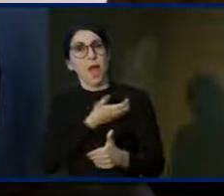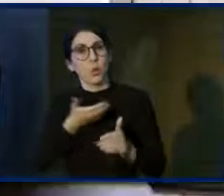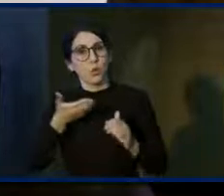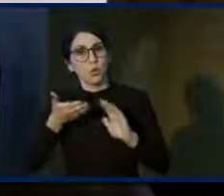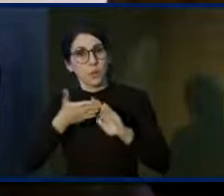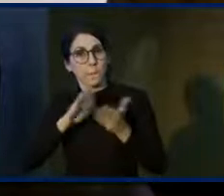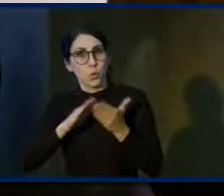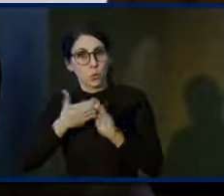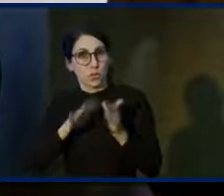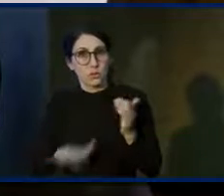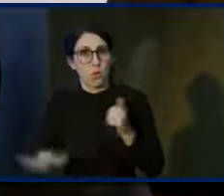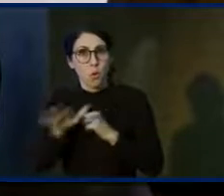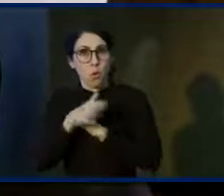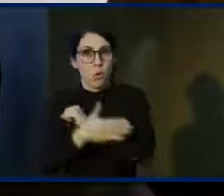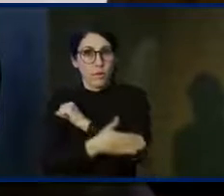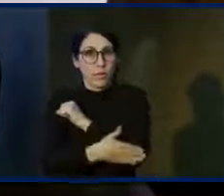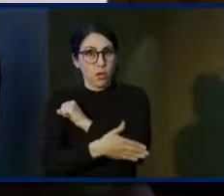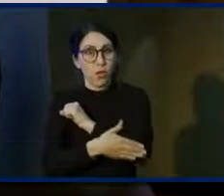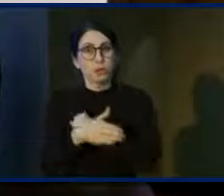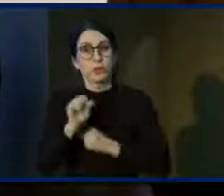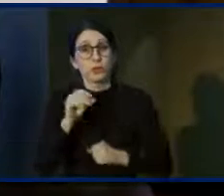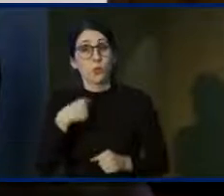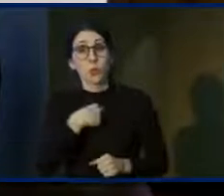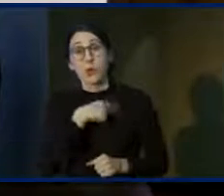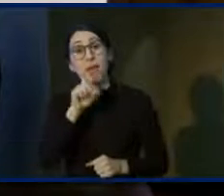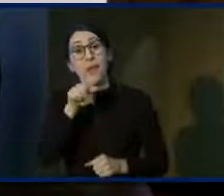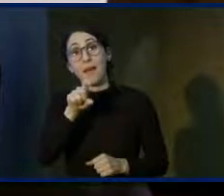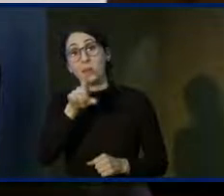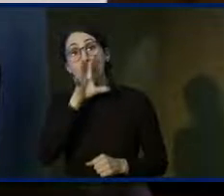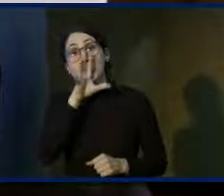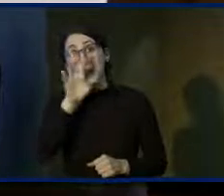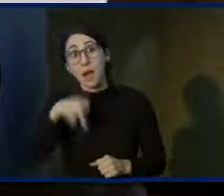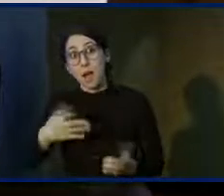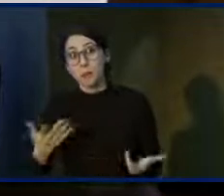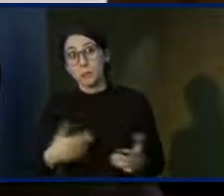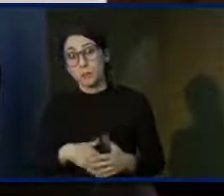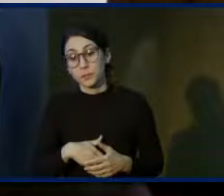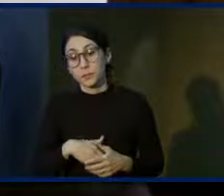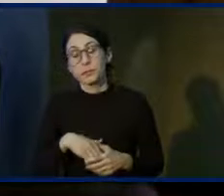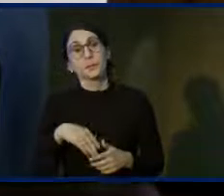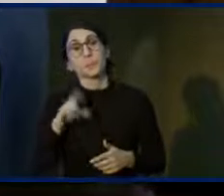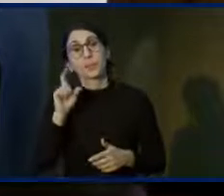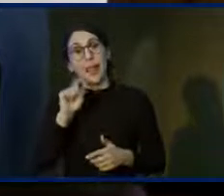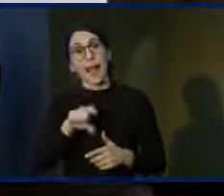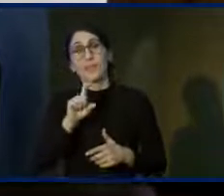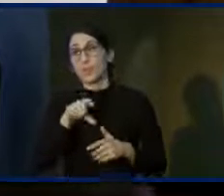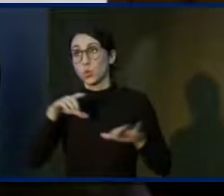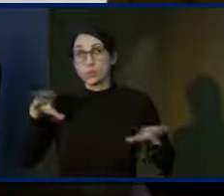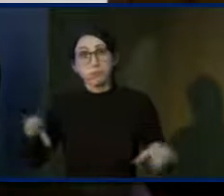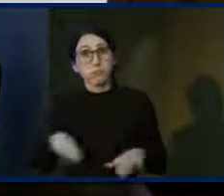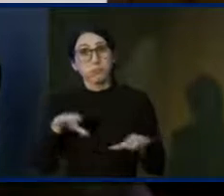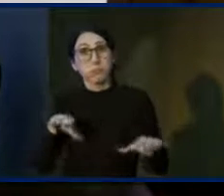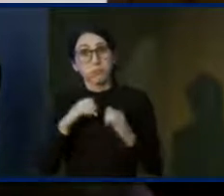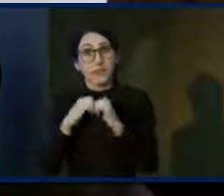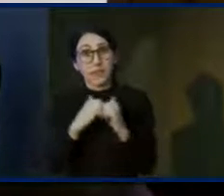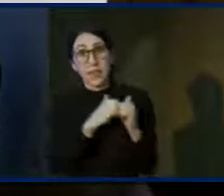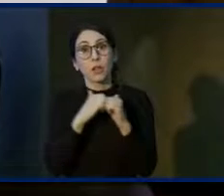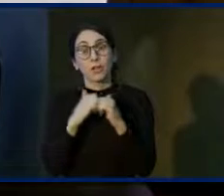country. So we have to speak up. You have to mobilize. You have to